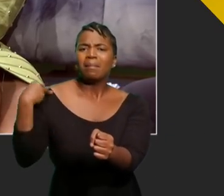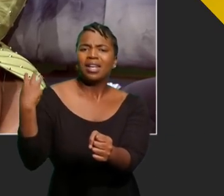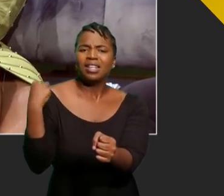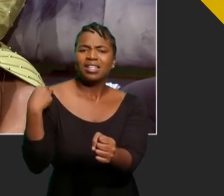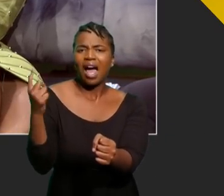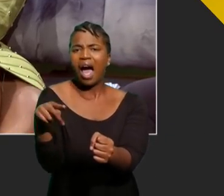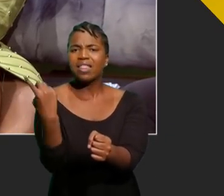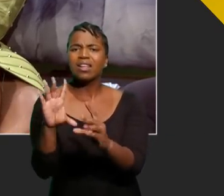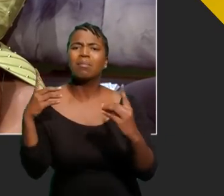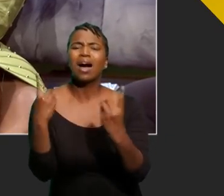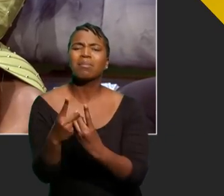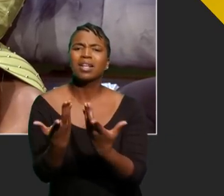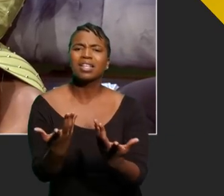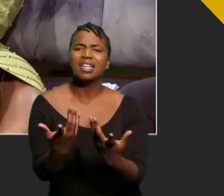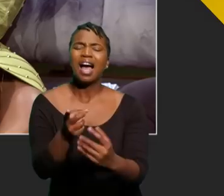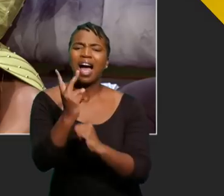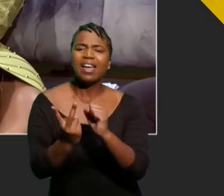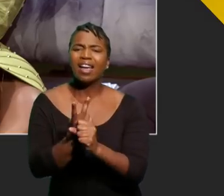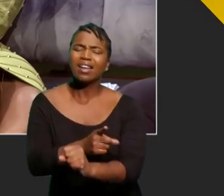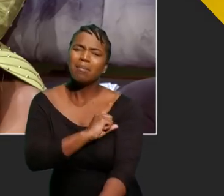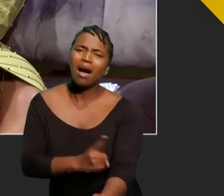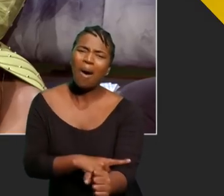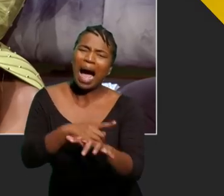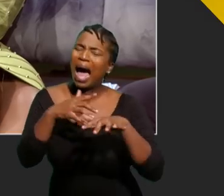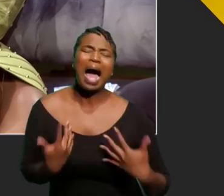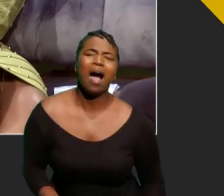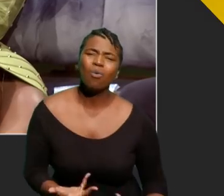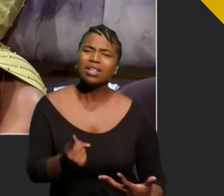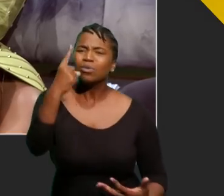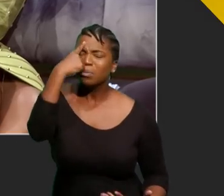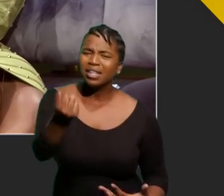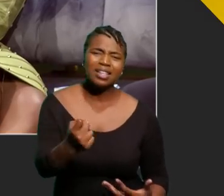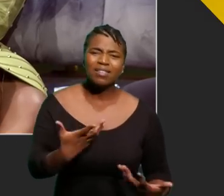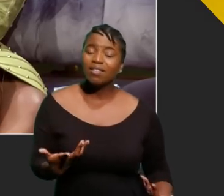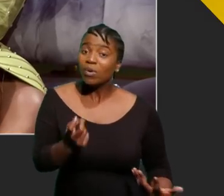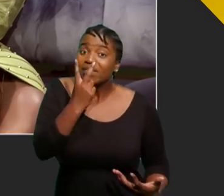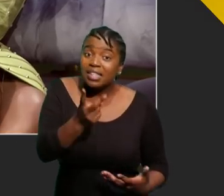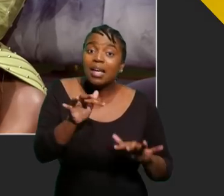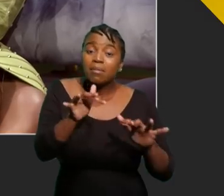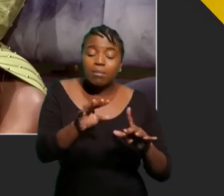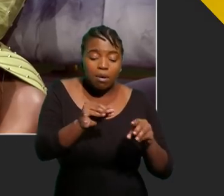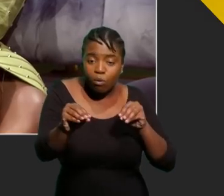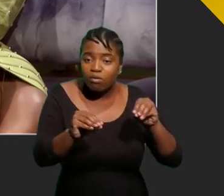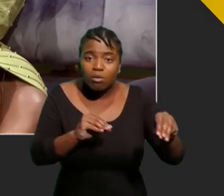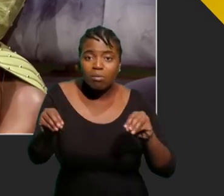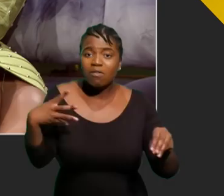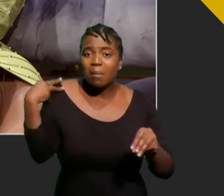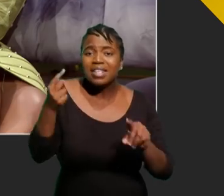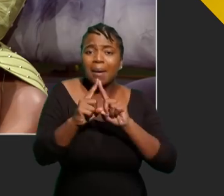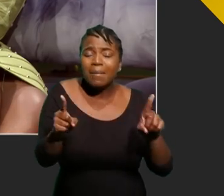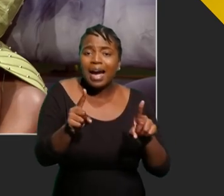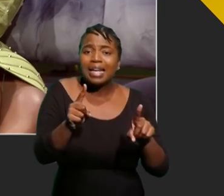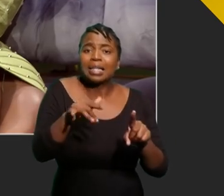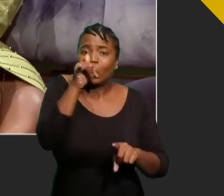new department, again in power, and we expect to understand what things are being dealt with? I mean, we've seen people move chairs with the same thing.